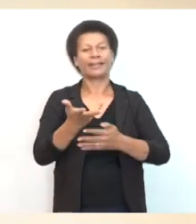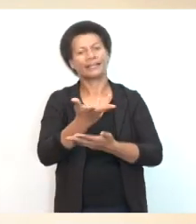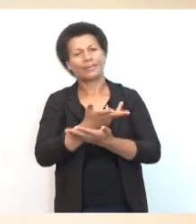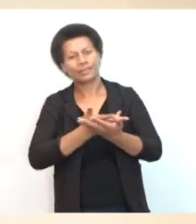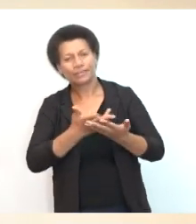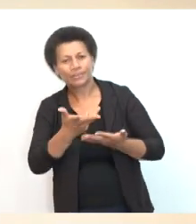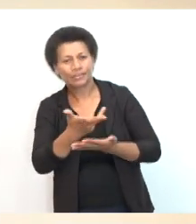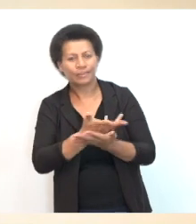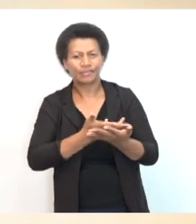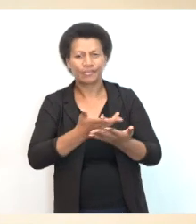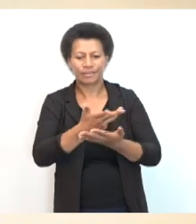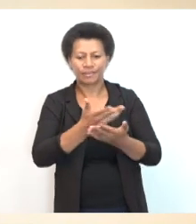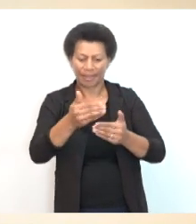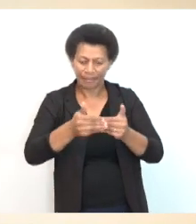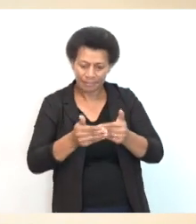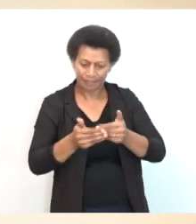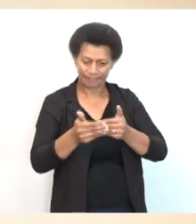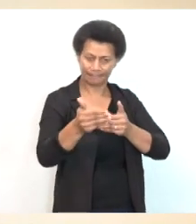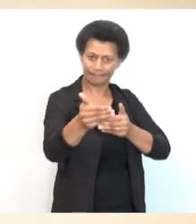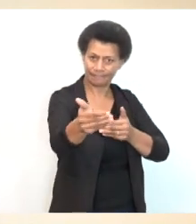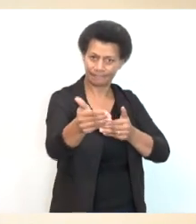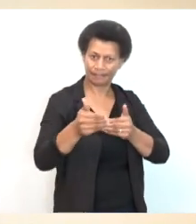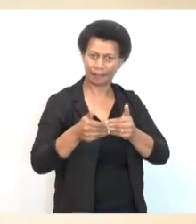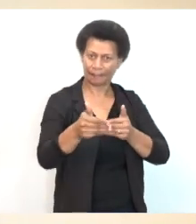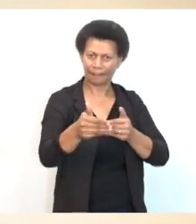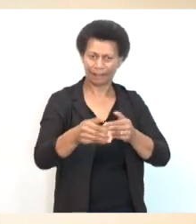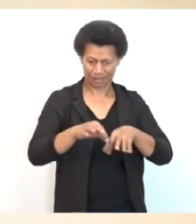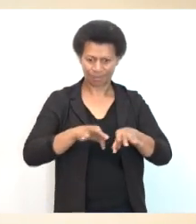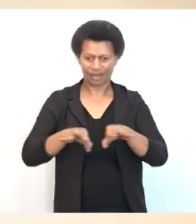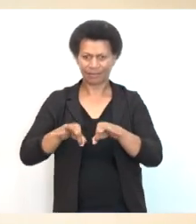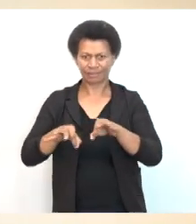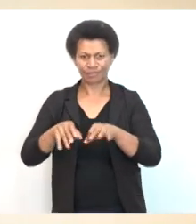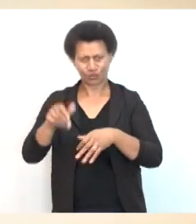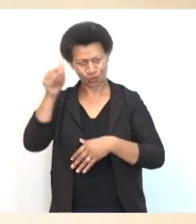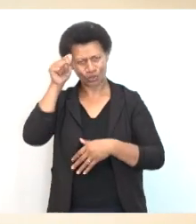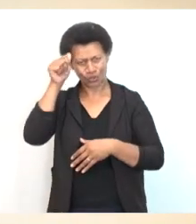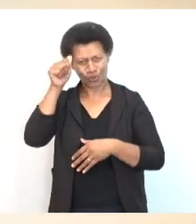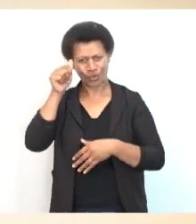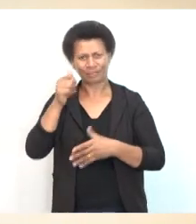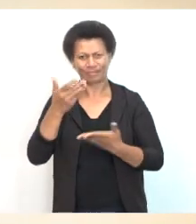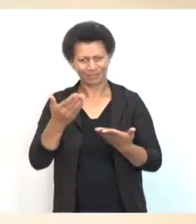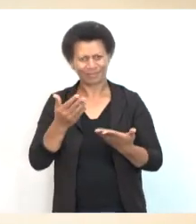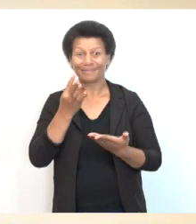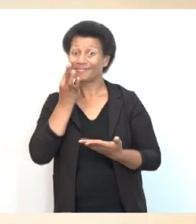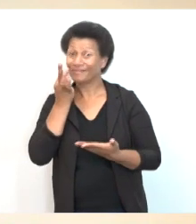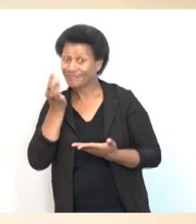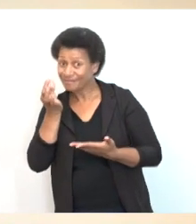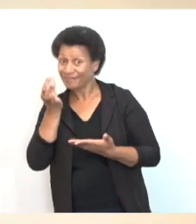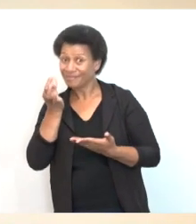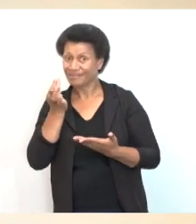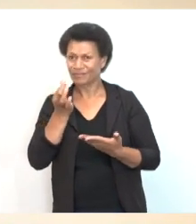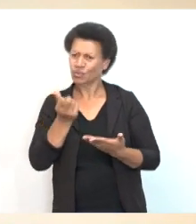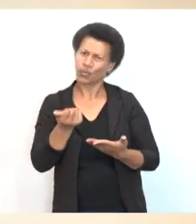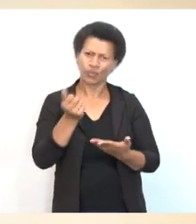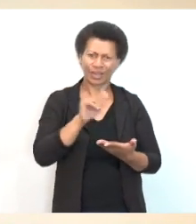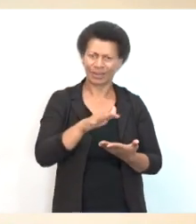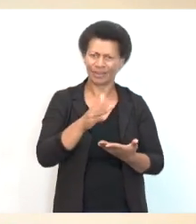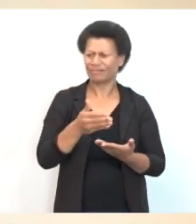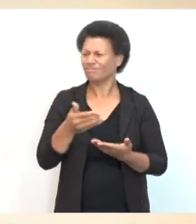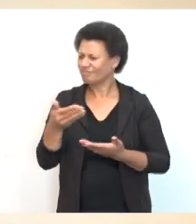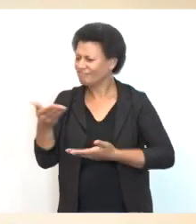how we conduct ourselves. Fiji is such a small place. There's no need to be segregate ourselves on